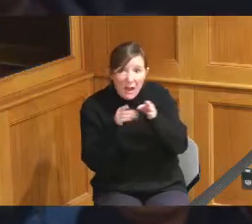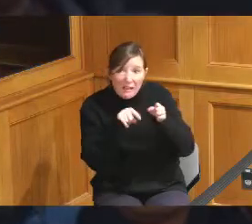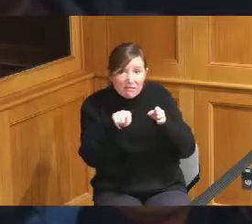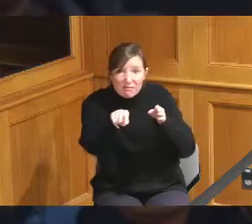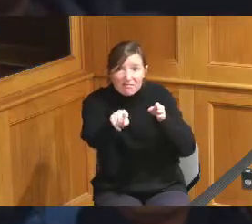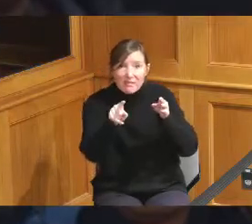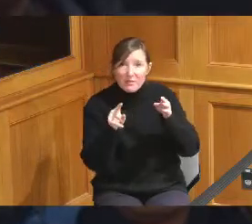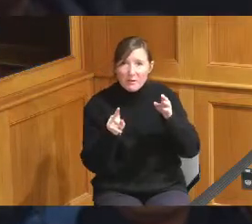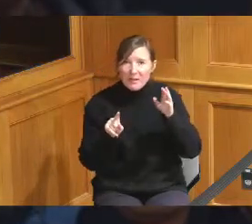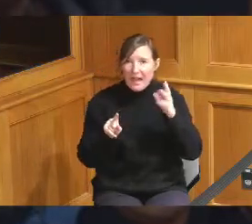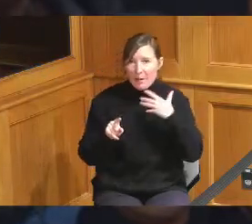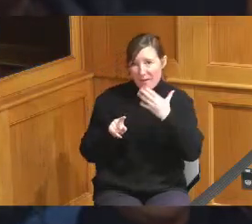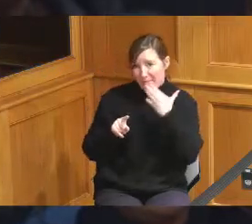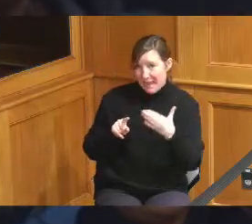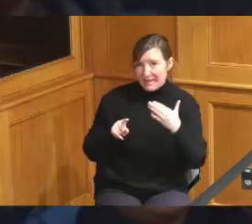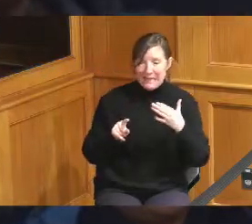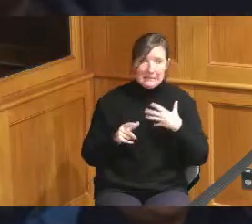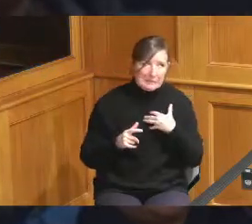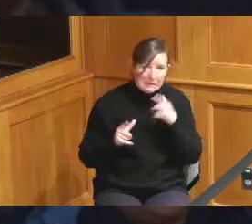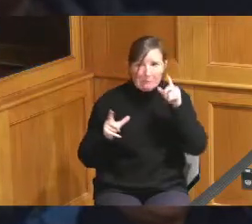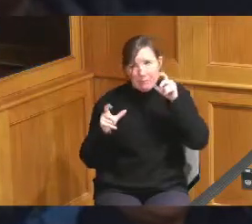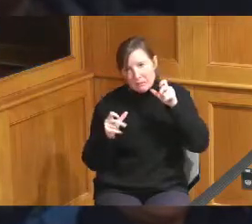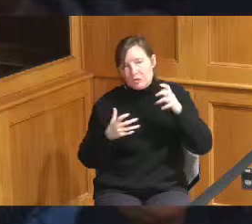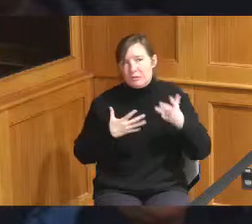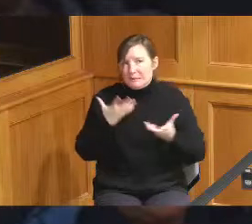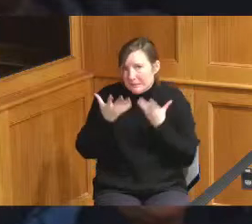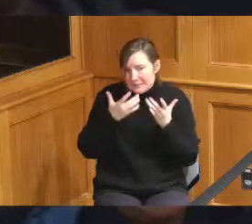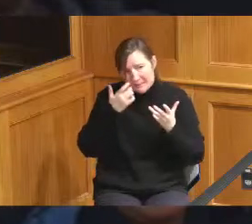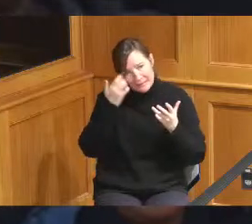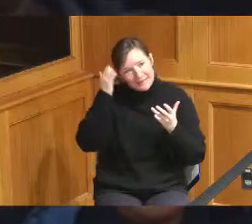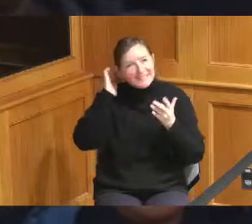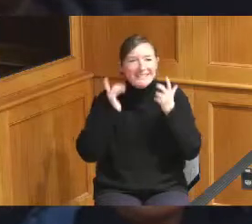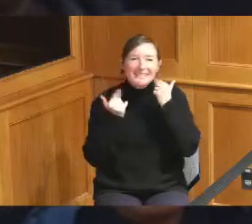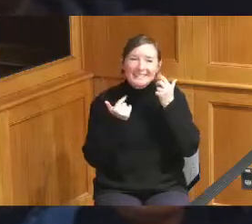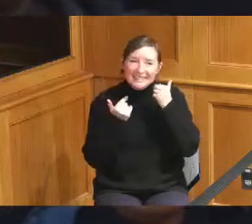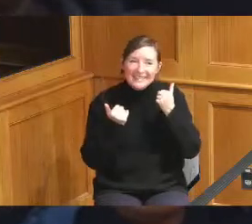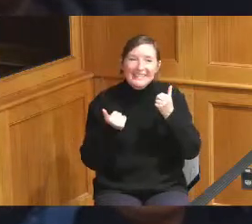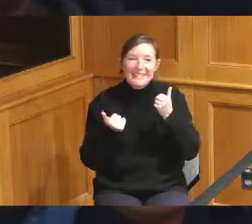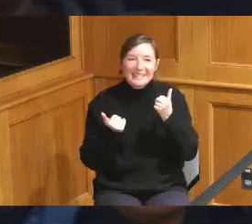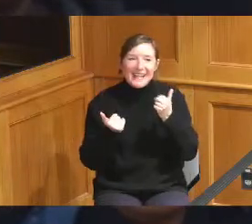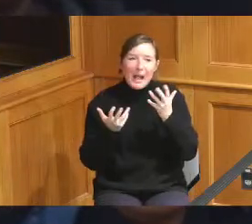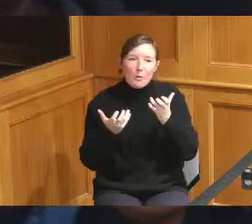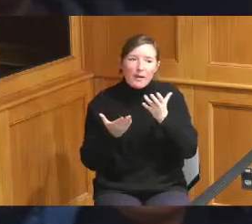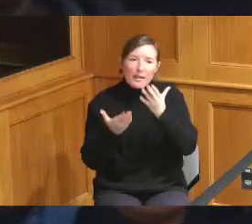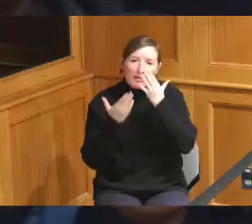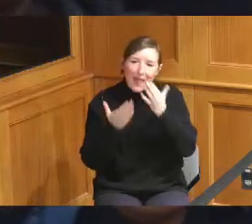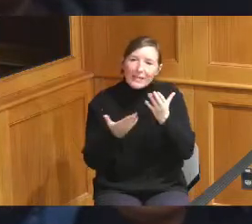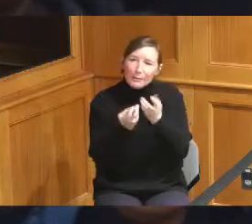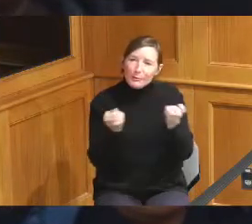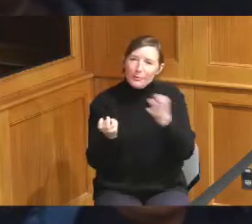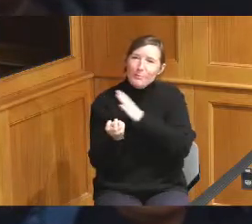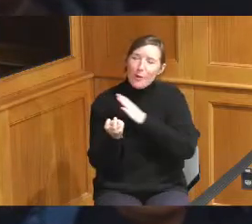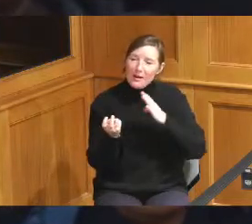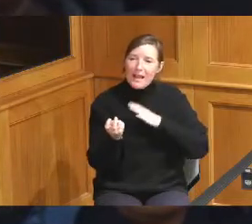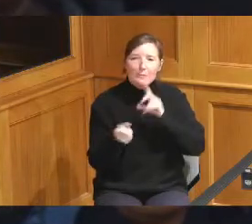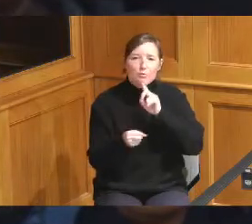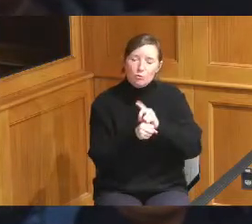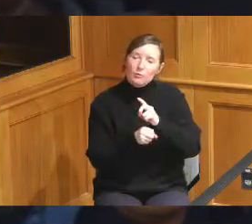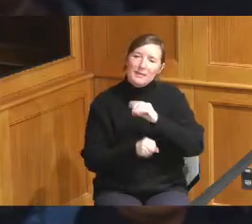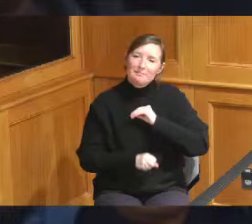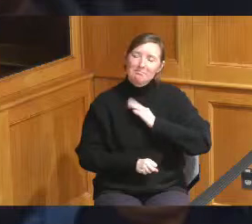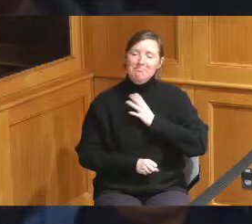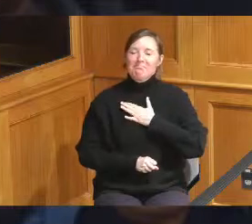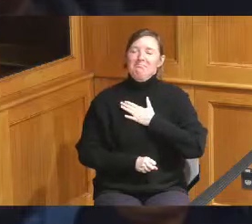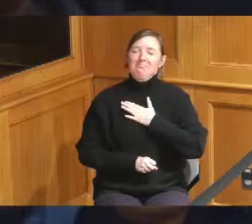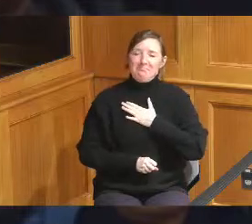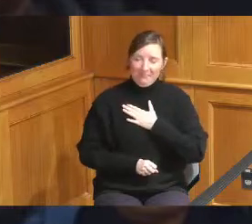a picture. So everybody, I want to thank you, board. I am truly honored on